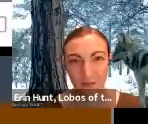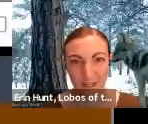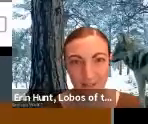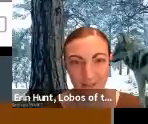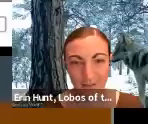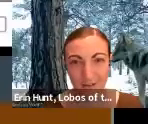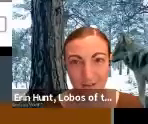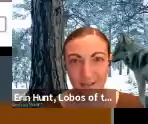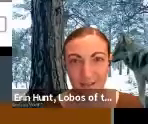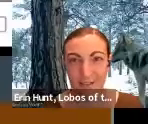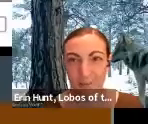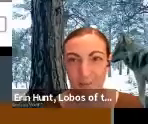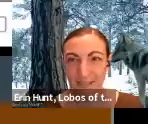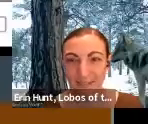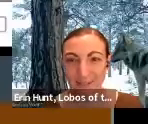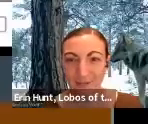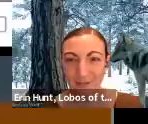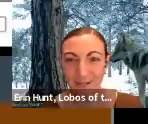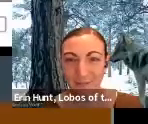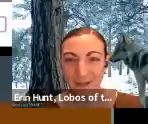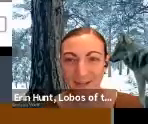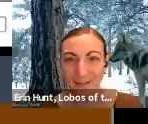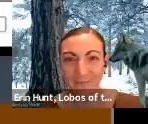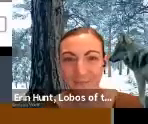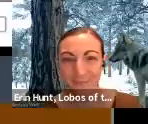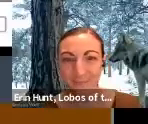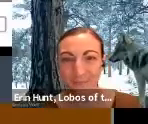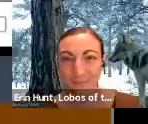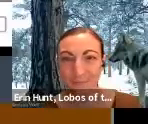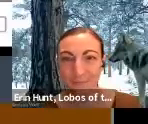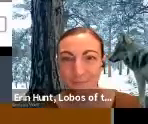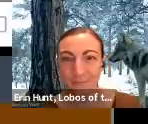wolf conservation. Passing this over to you.